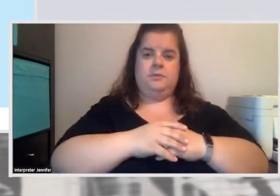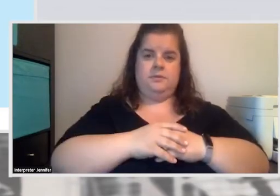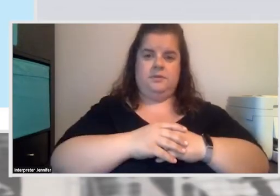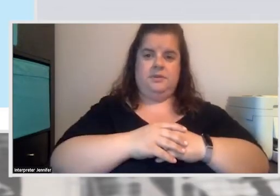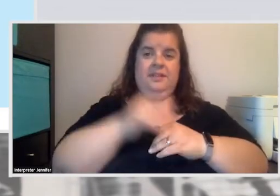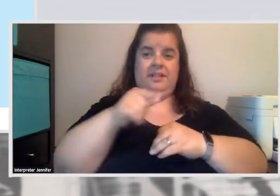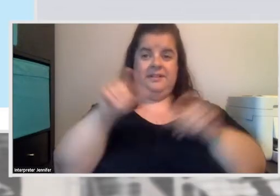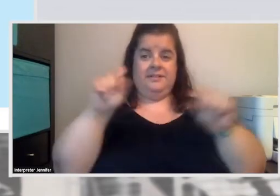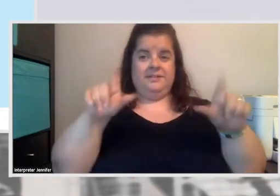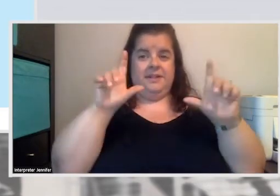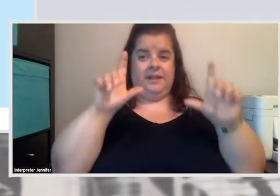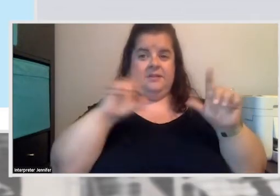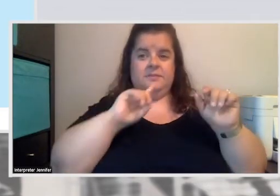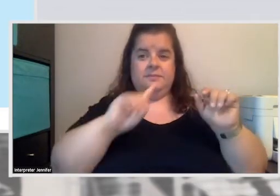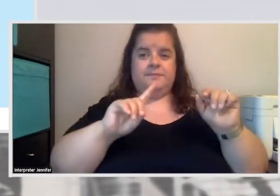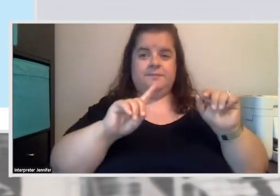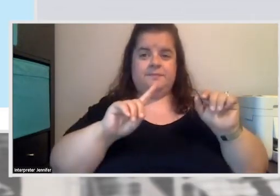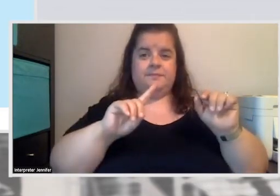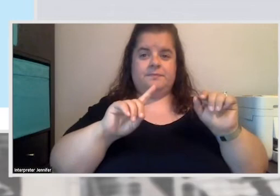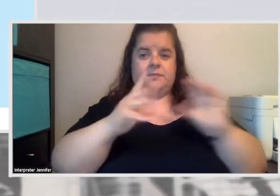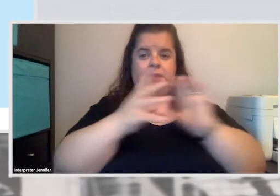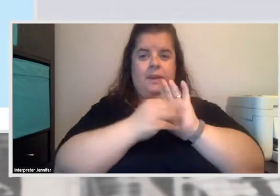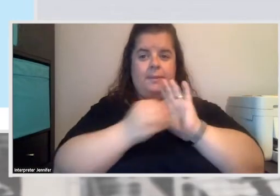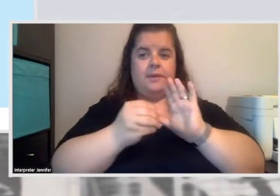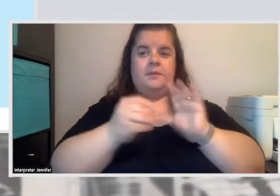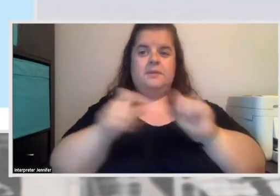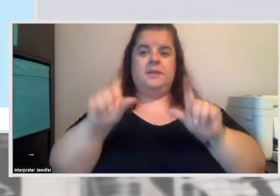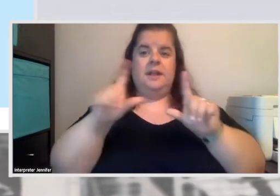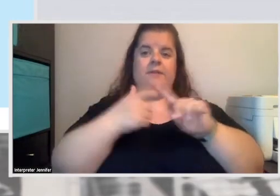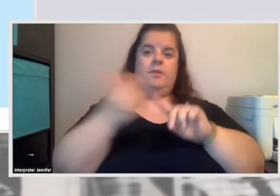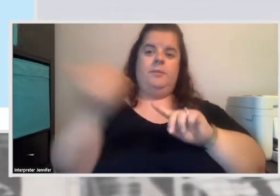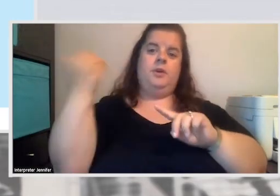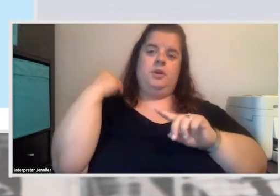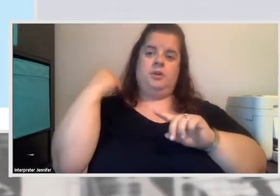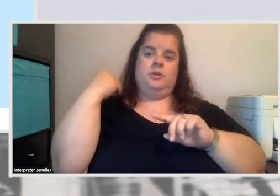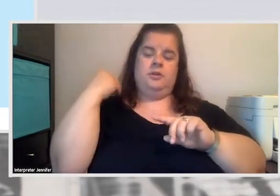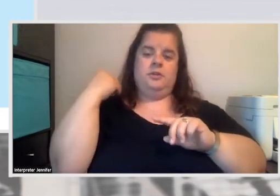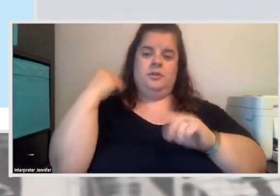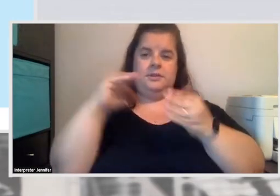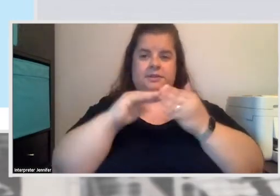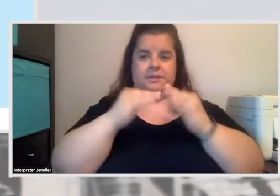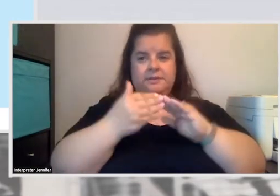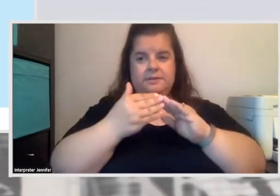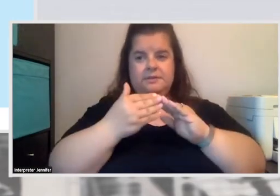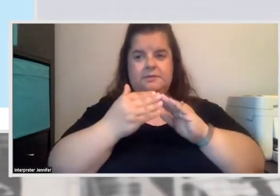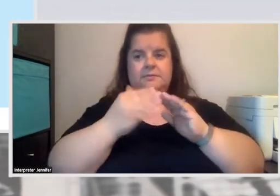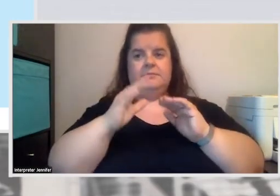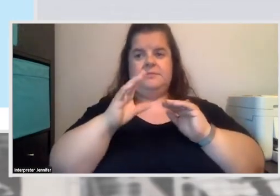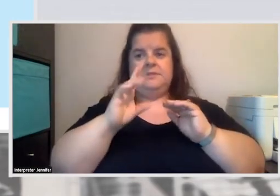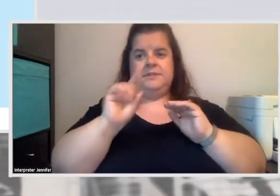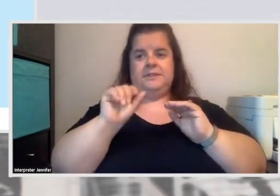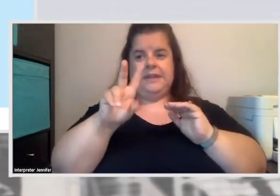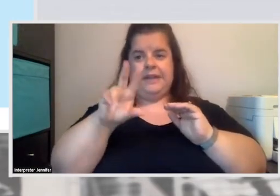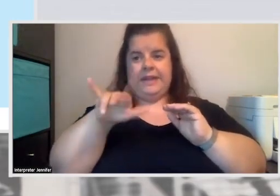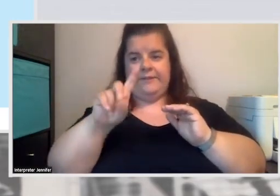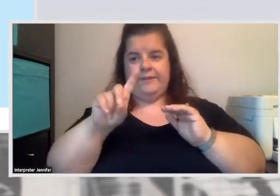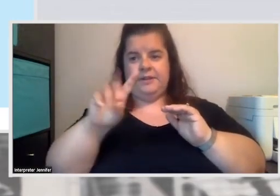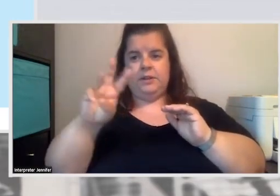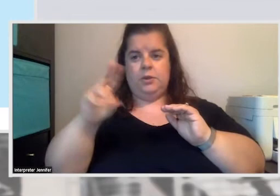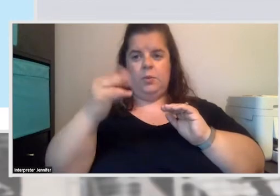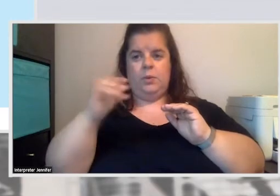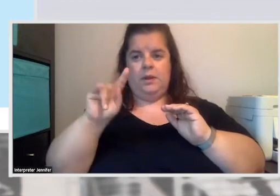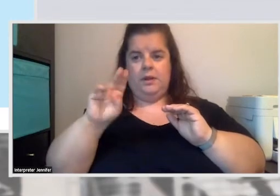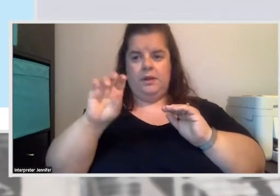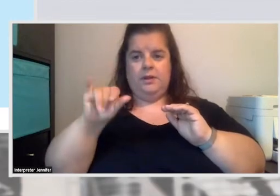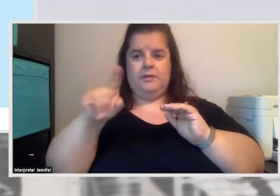actually that is duplicate, I think, of a slide earlier in the city's. David or Whitney, you may have mentioned this in your slides, is kind of what the